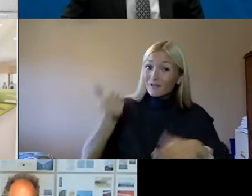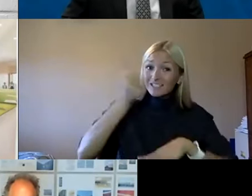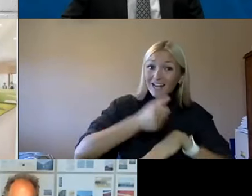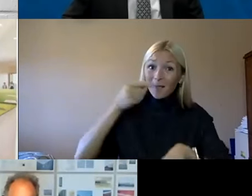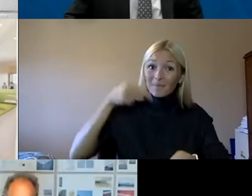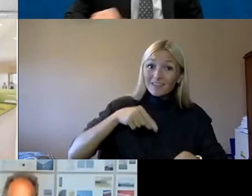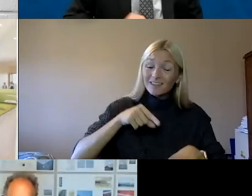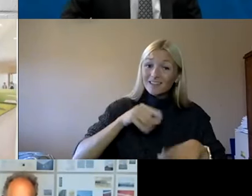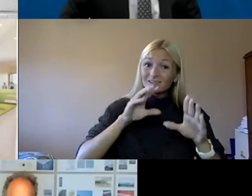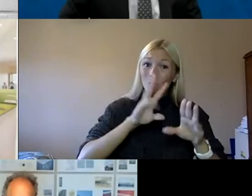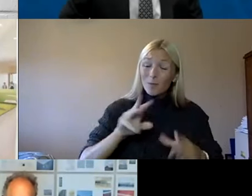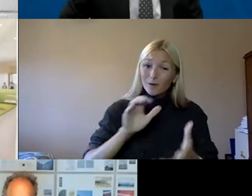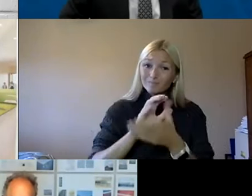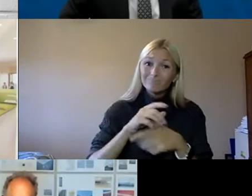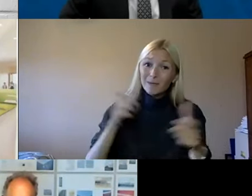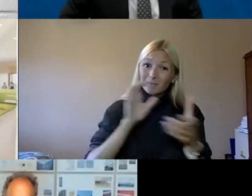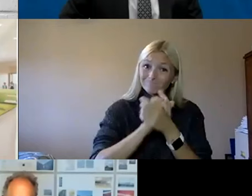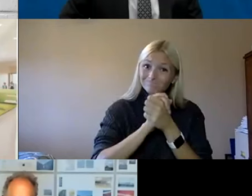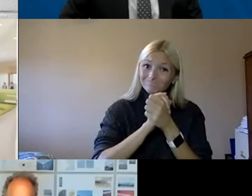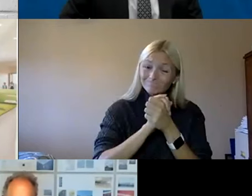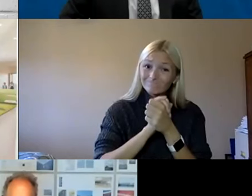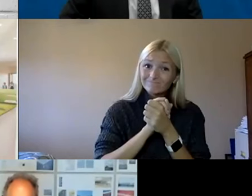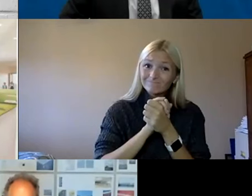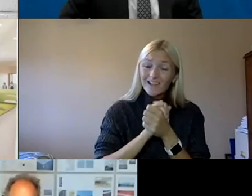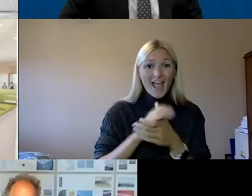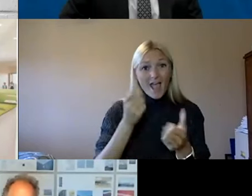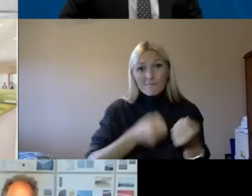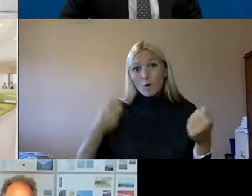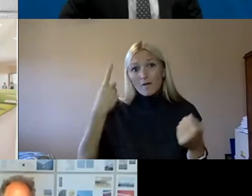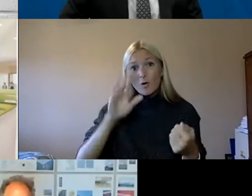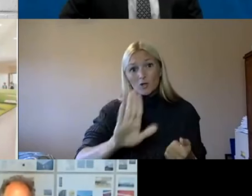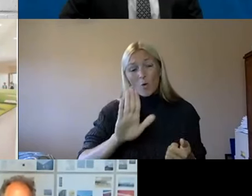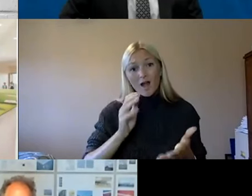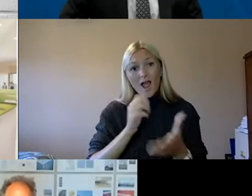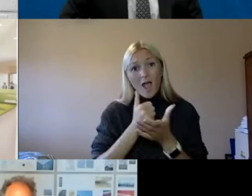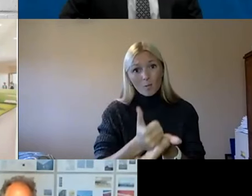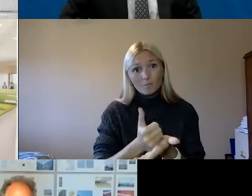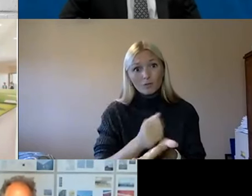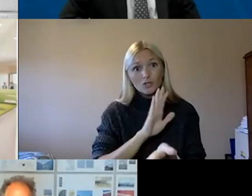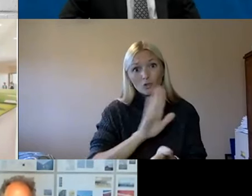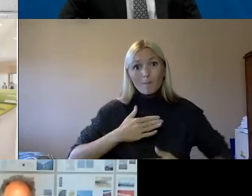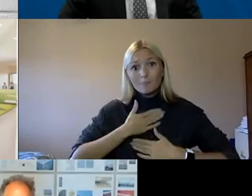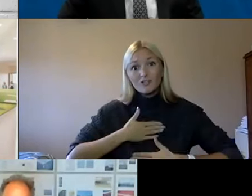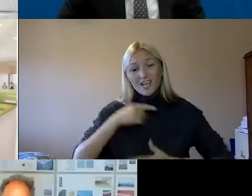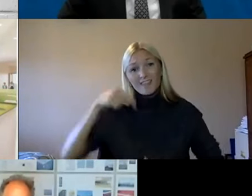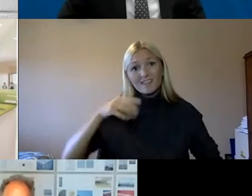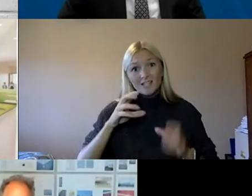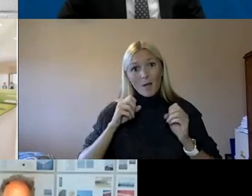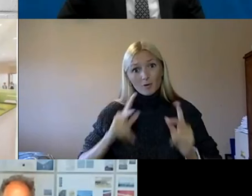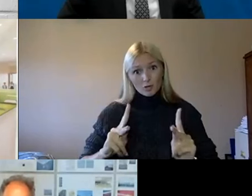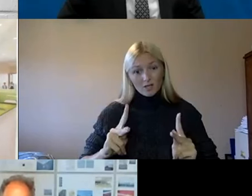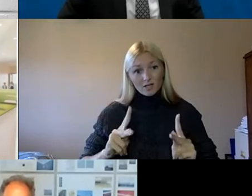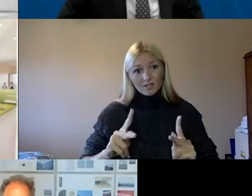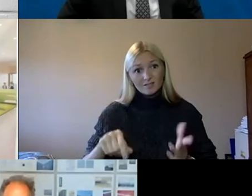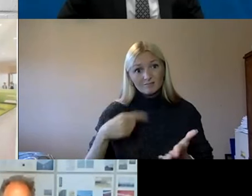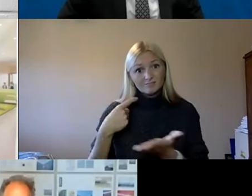round of applause to you. And Tony and Dr. Dillon, we really appreciate you giving us this opportunity to